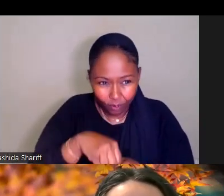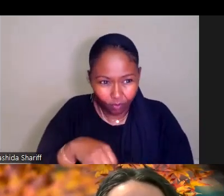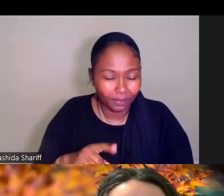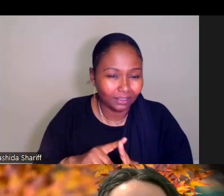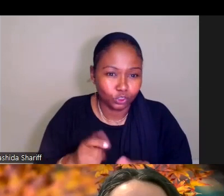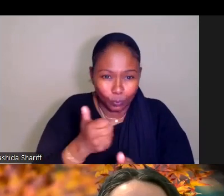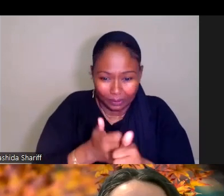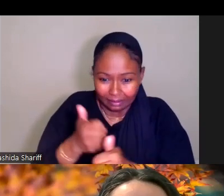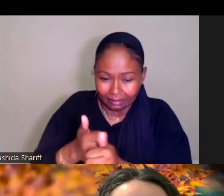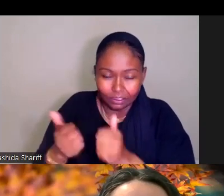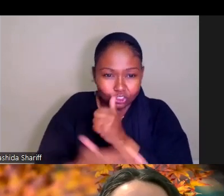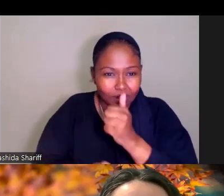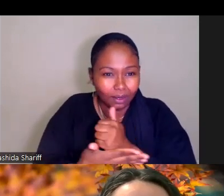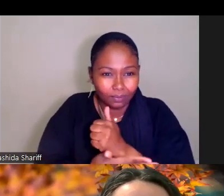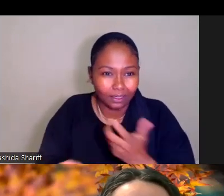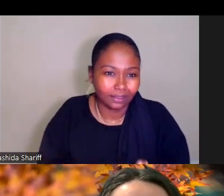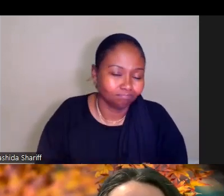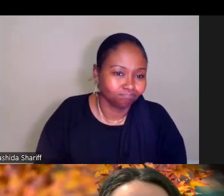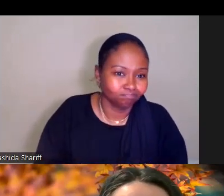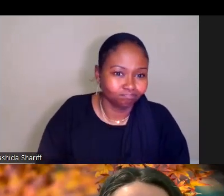each county,